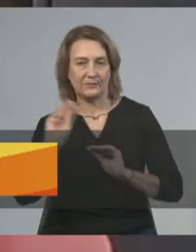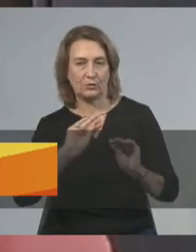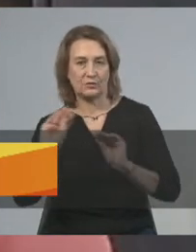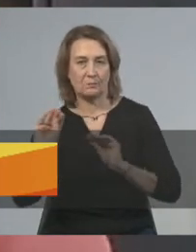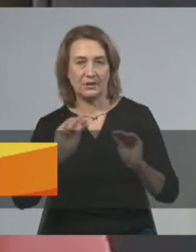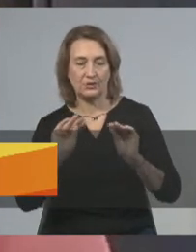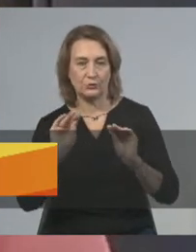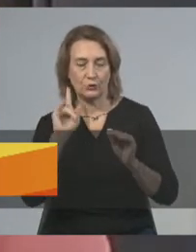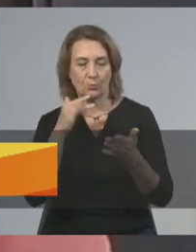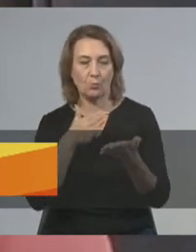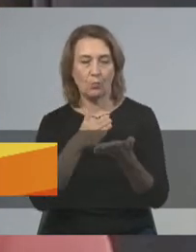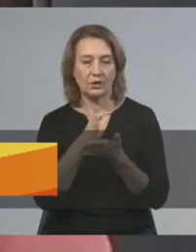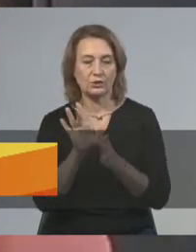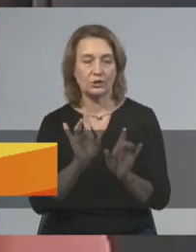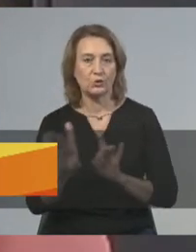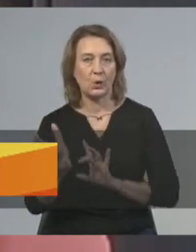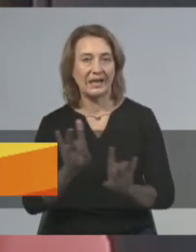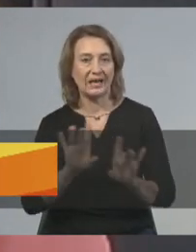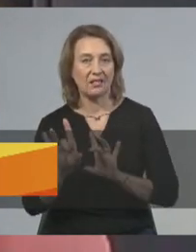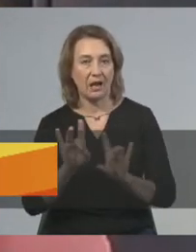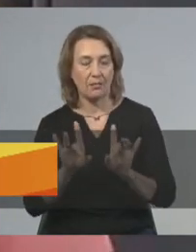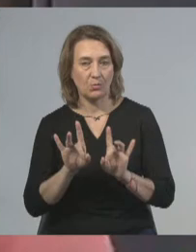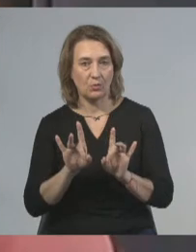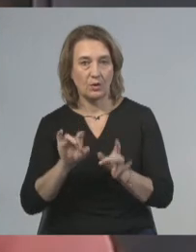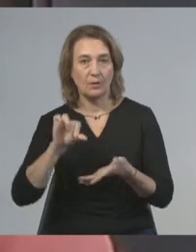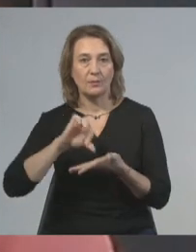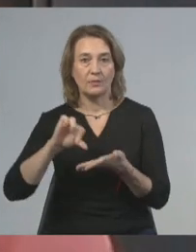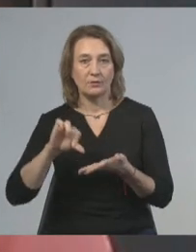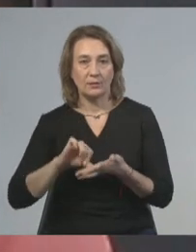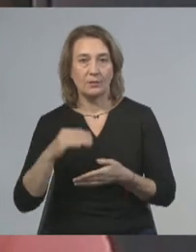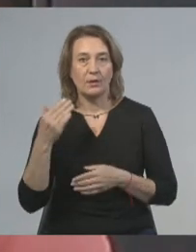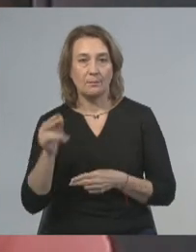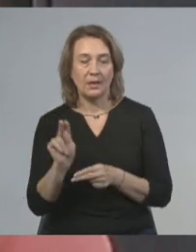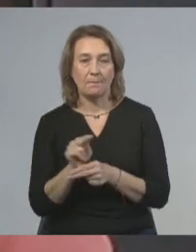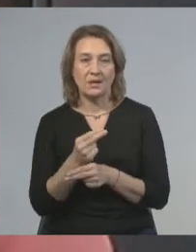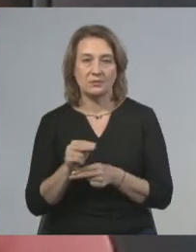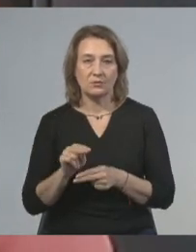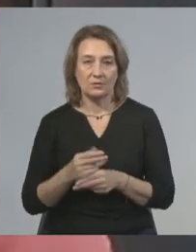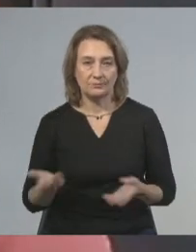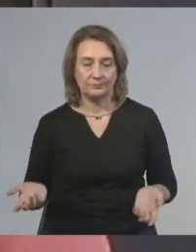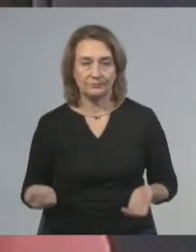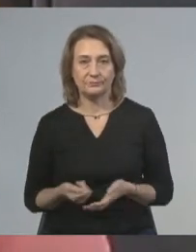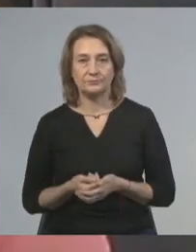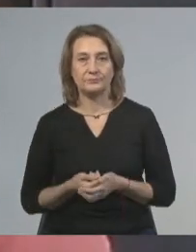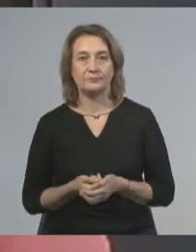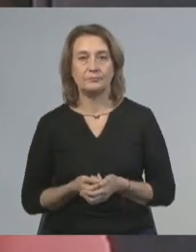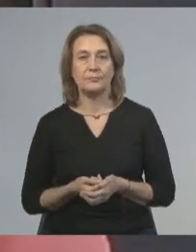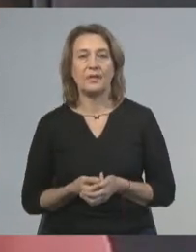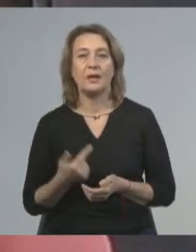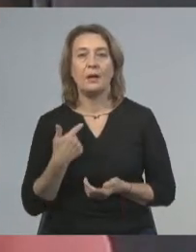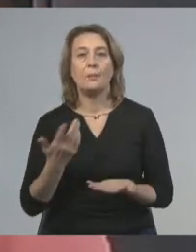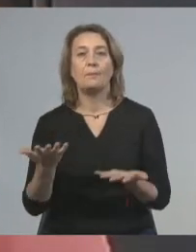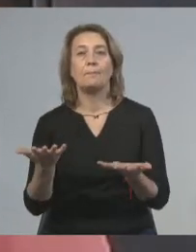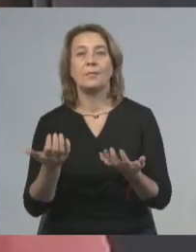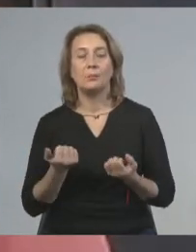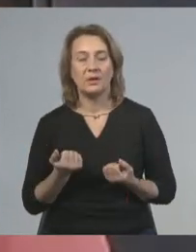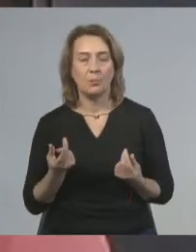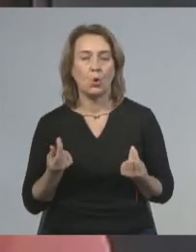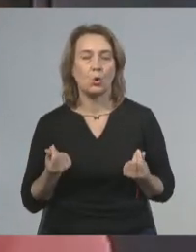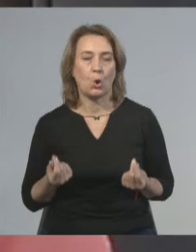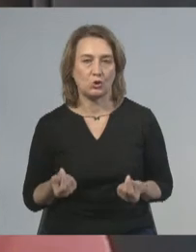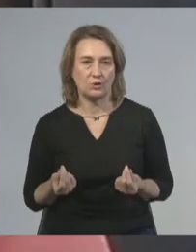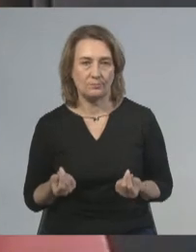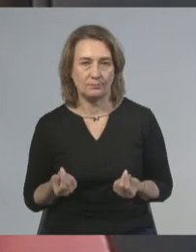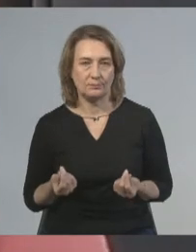yes we do have political advertising of all the participants of the local elections we label it as political